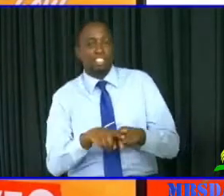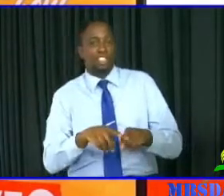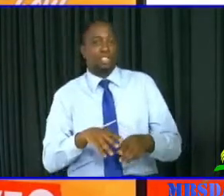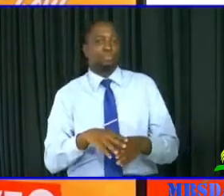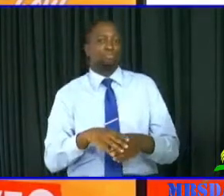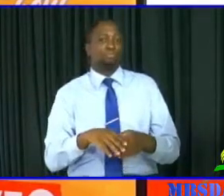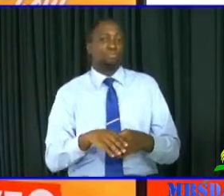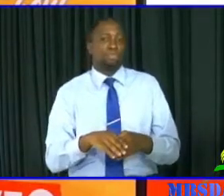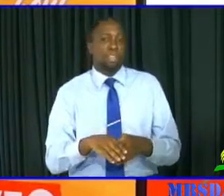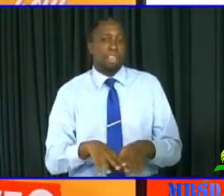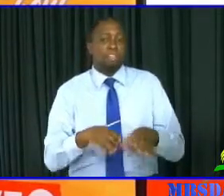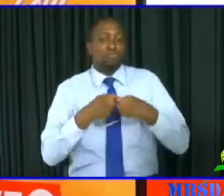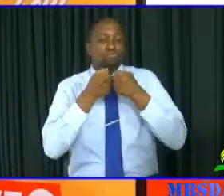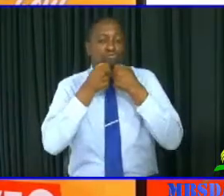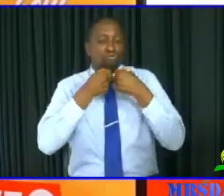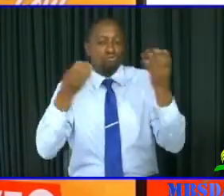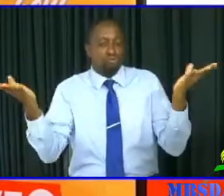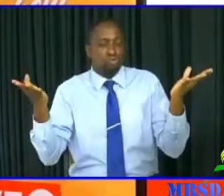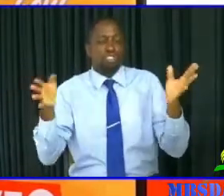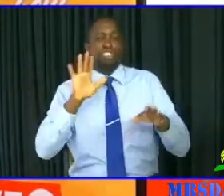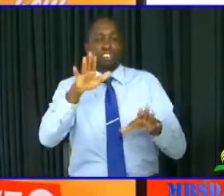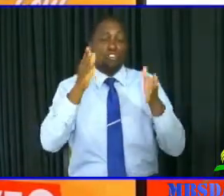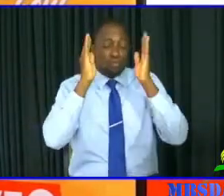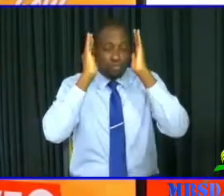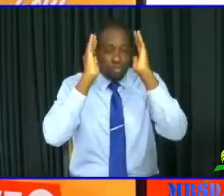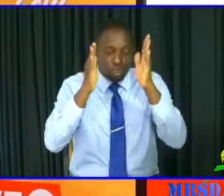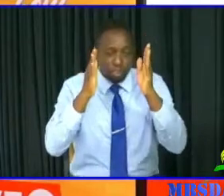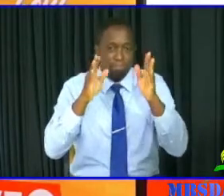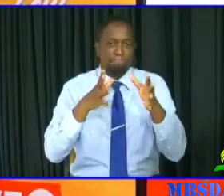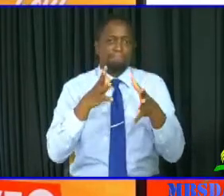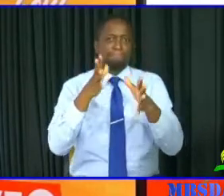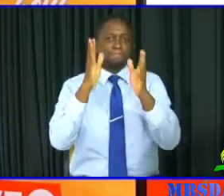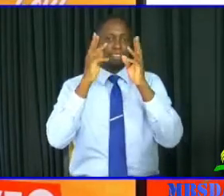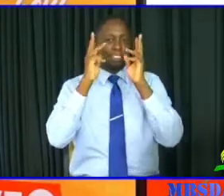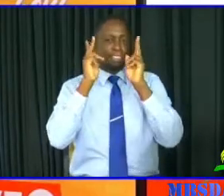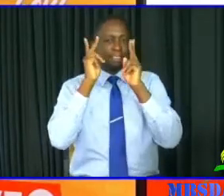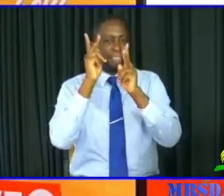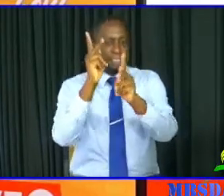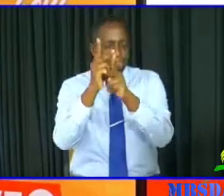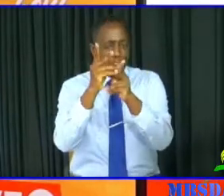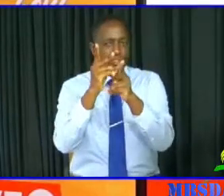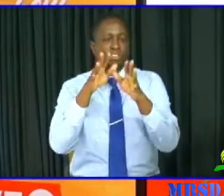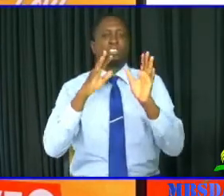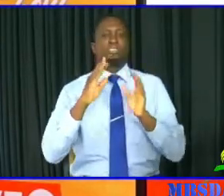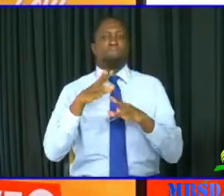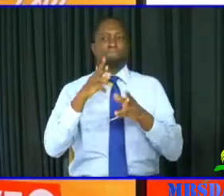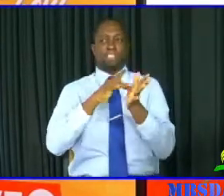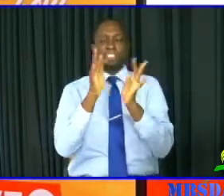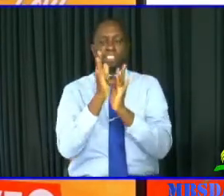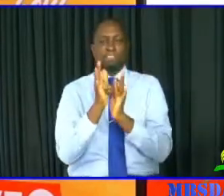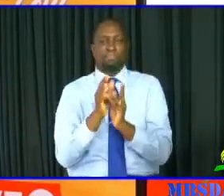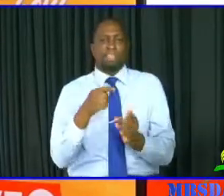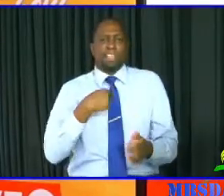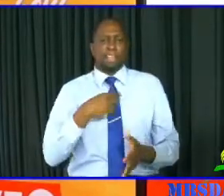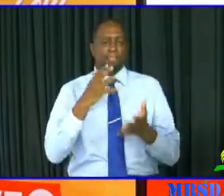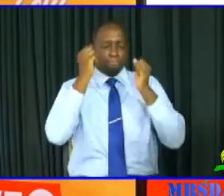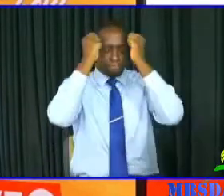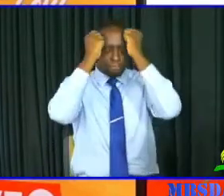Just keep your eyes on Jesus. Keep your eyes on Jesus. Now, I declare to